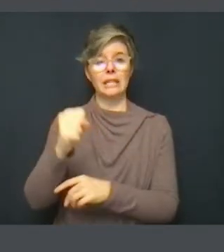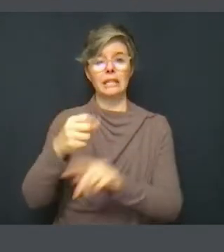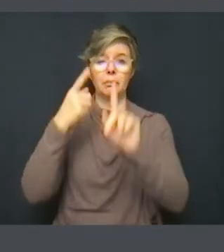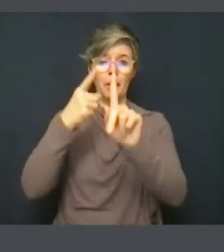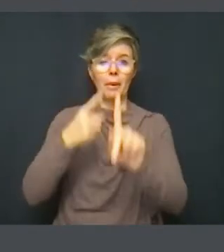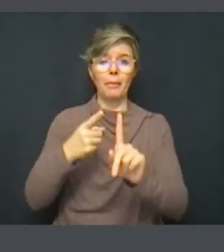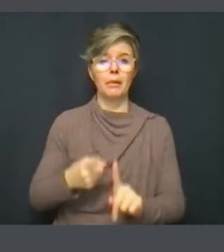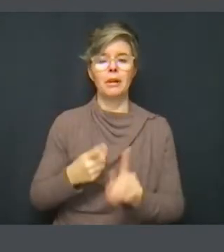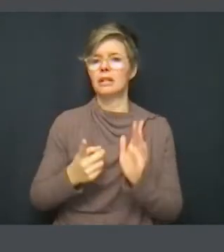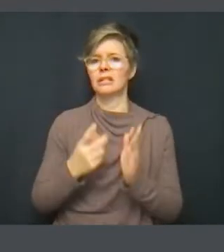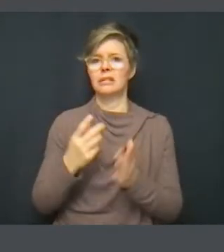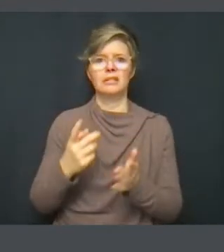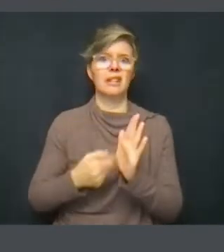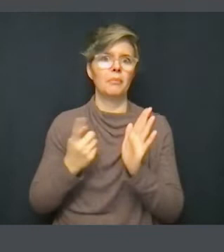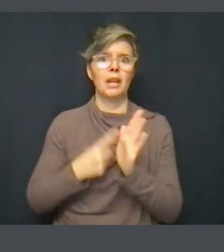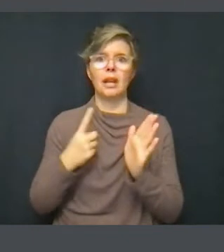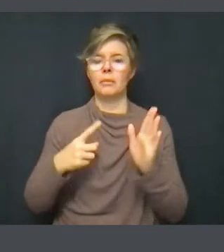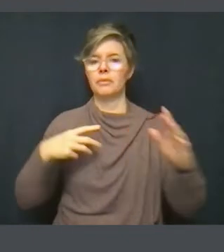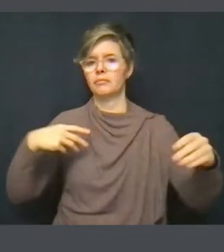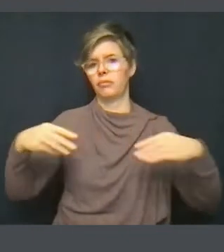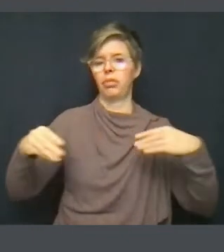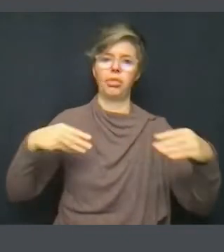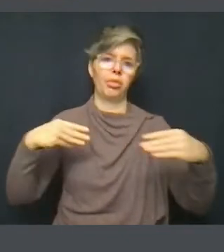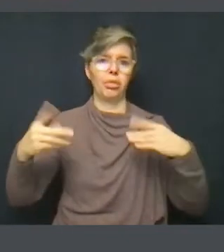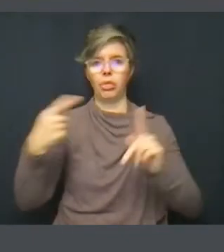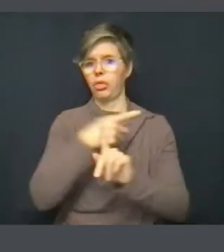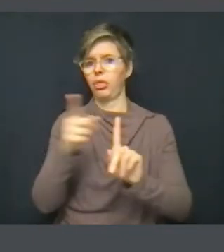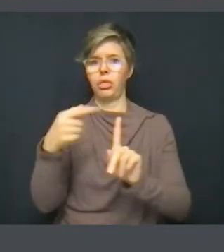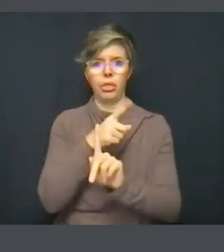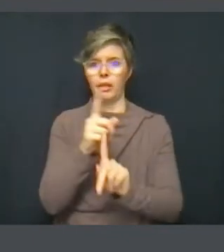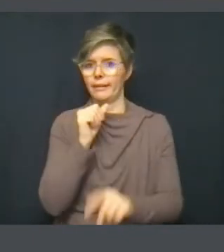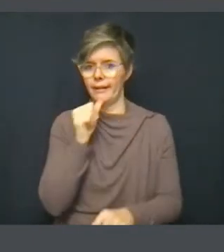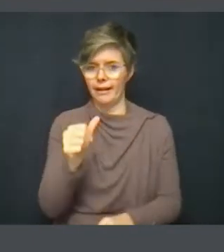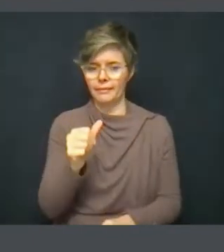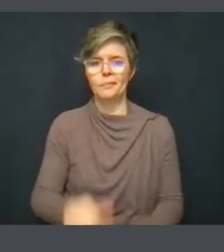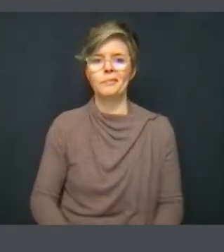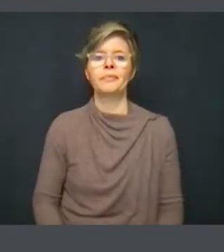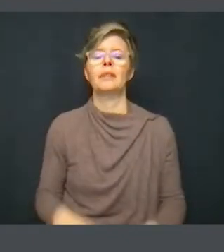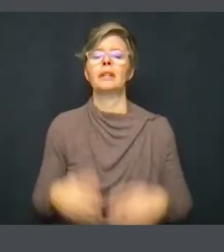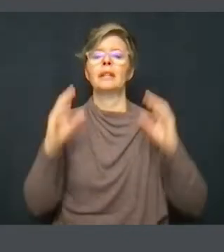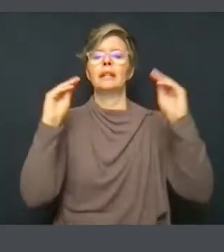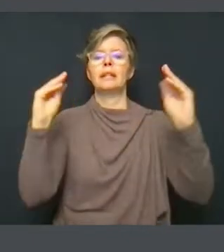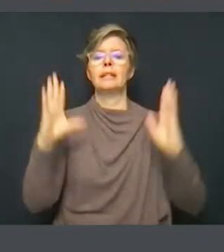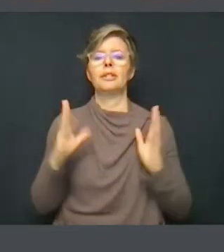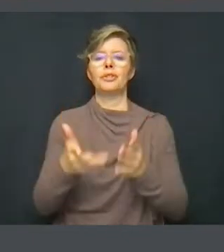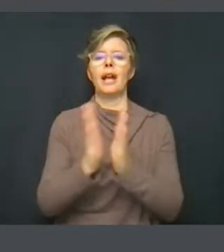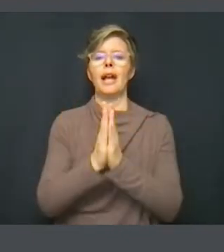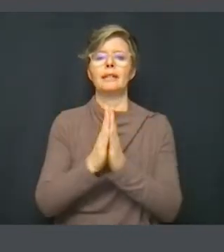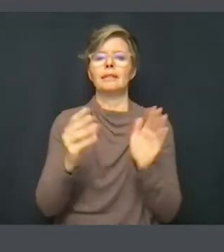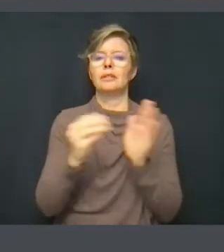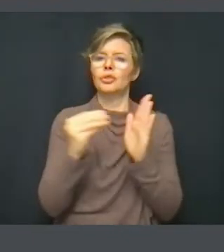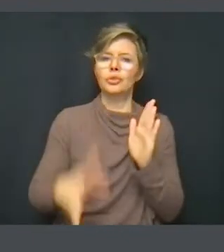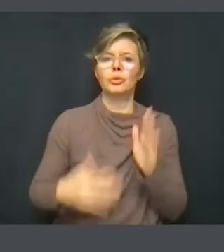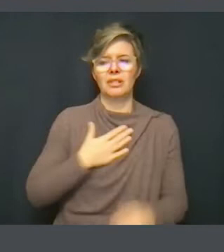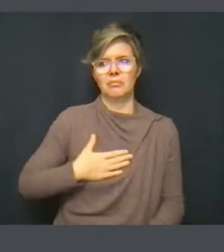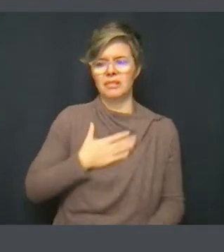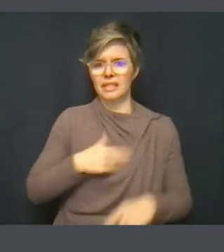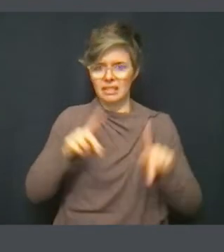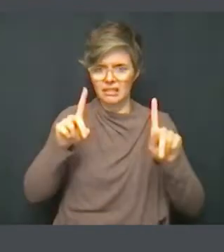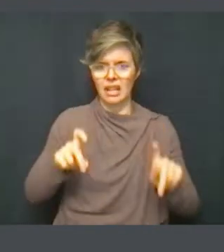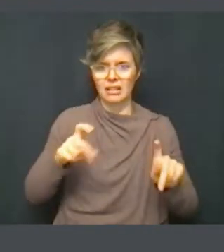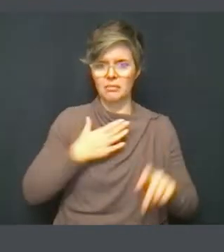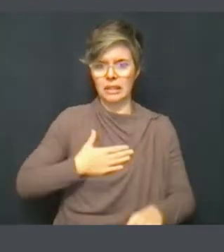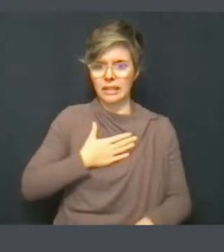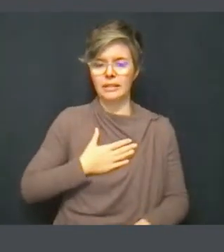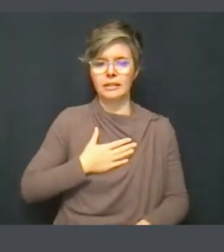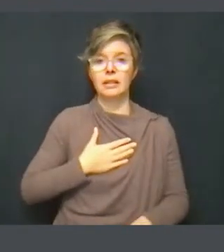concerned because they don't know enough English. And then we go ahead and test these kids, they're totally fine. But then we have spent time and resources where